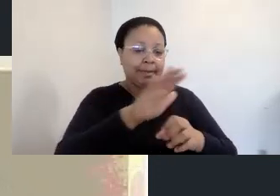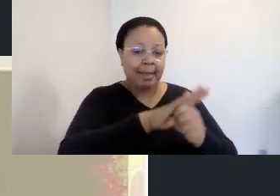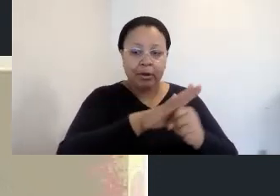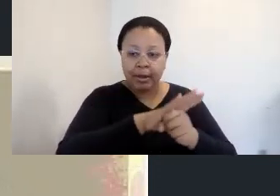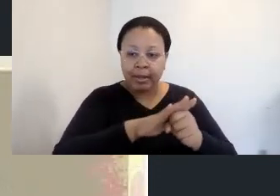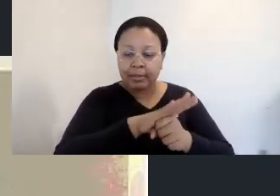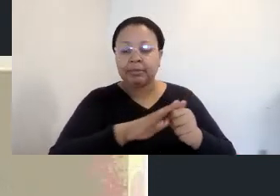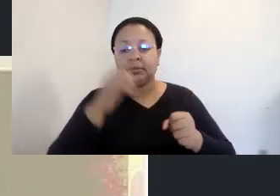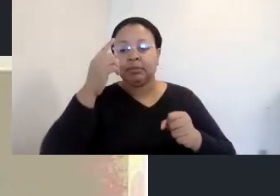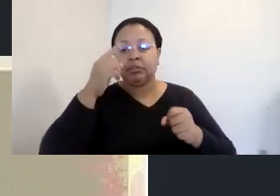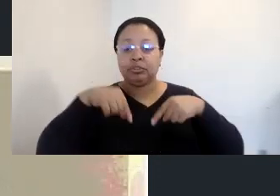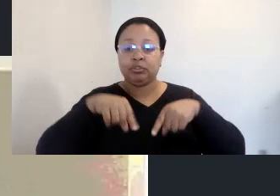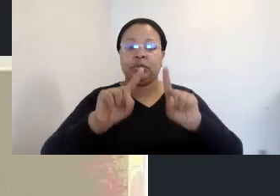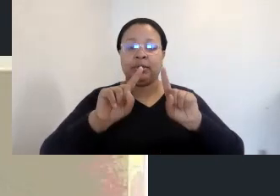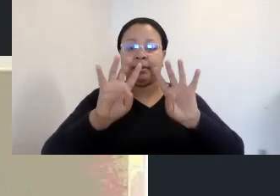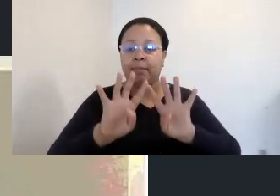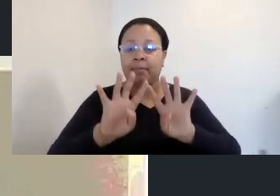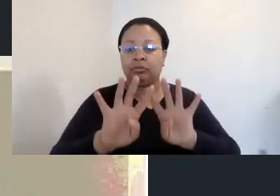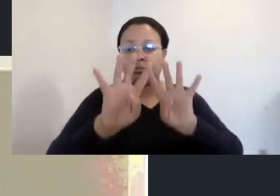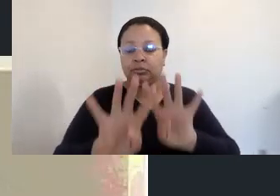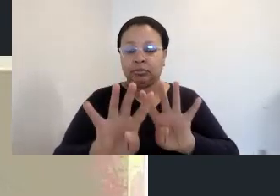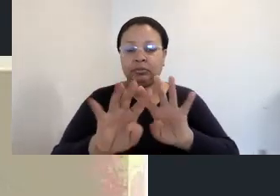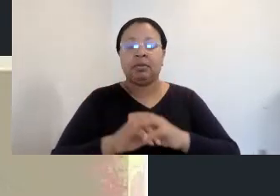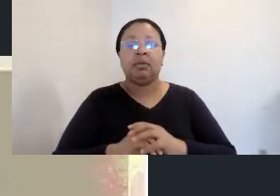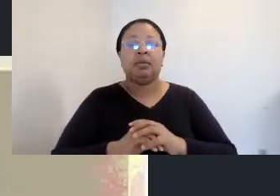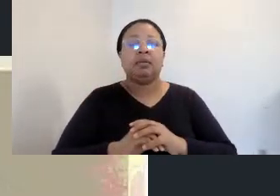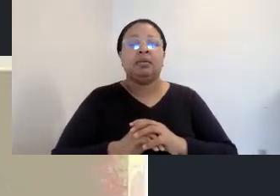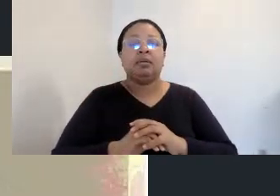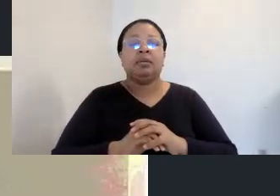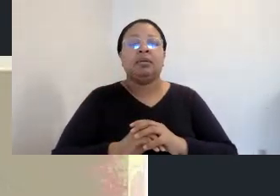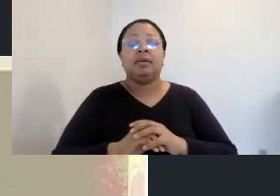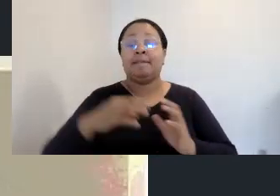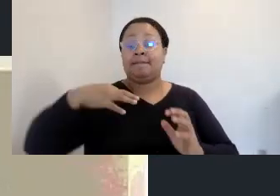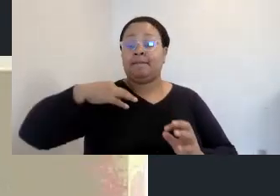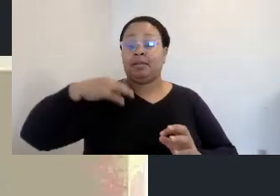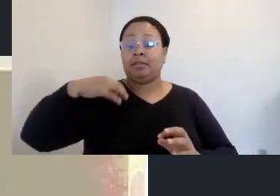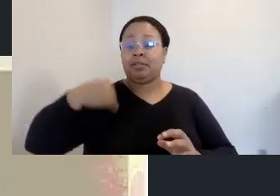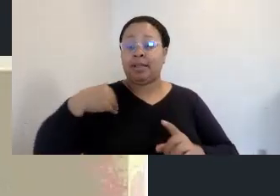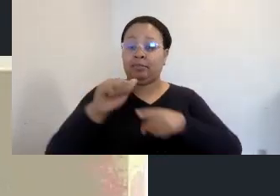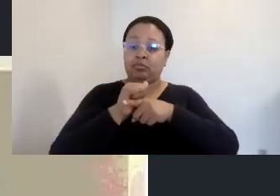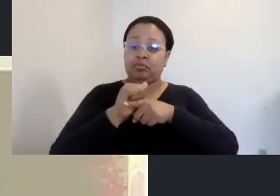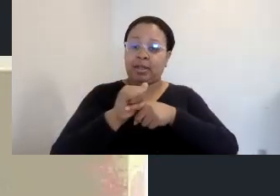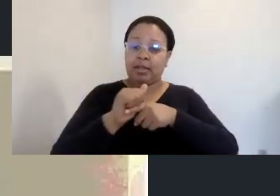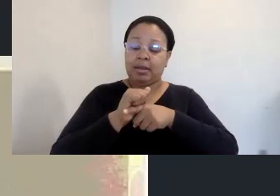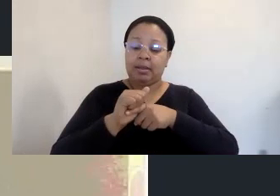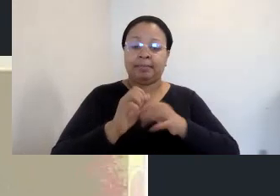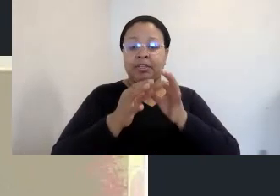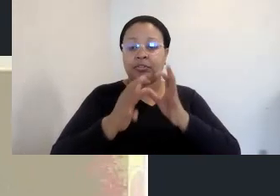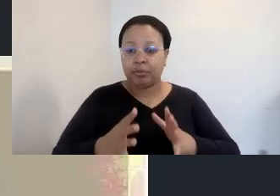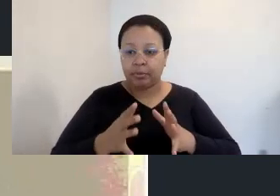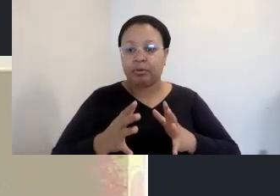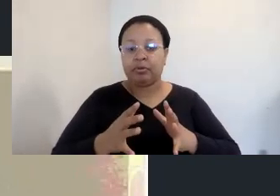during the march. Volunteers are provided with training. ASL interpreters are